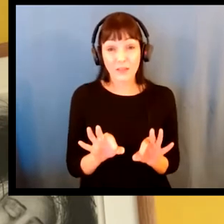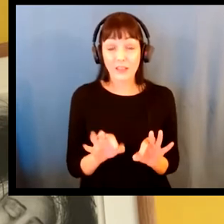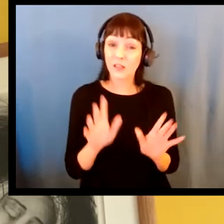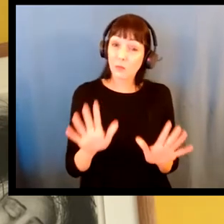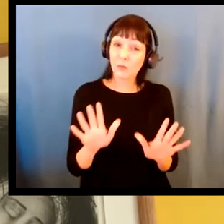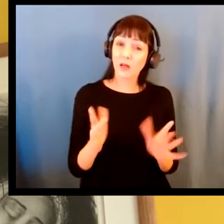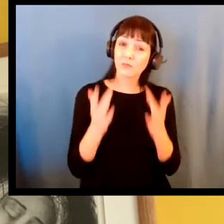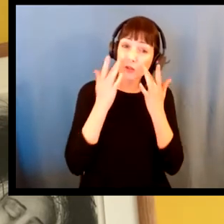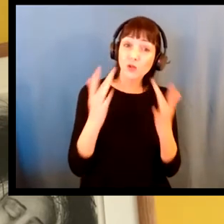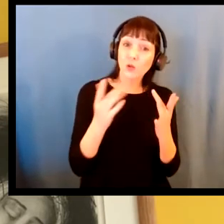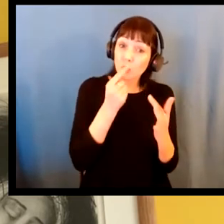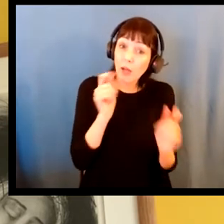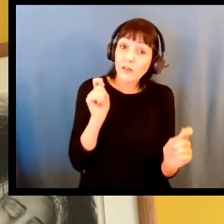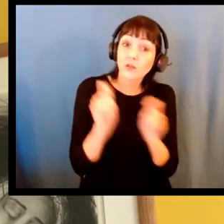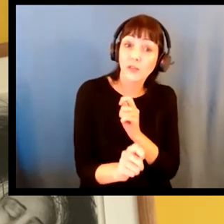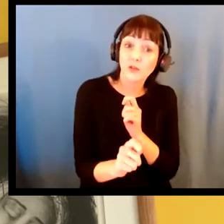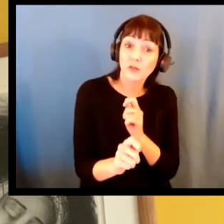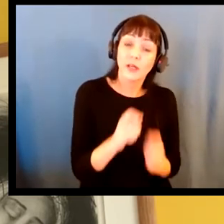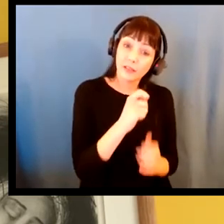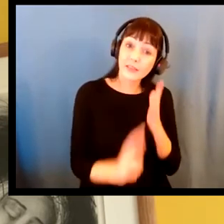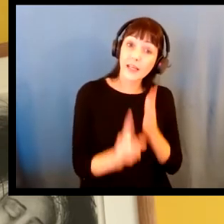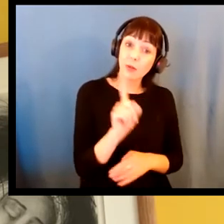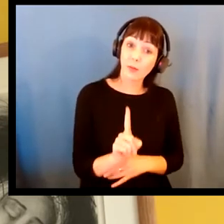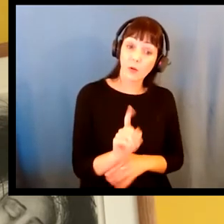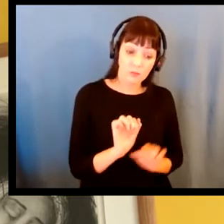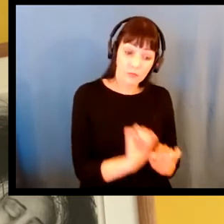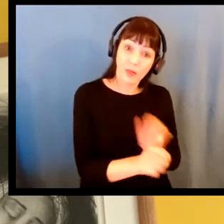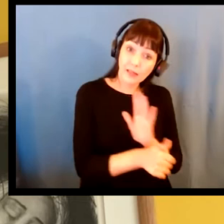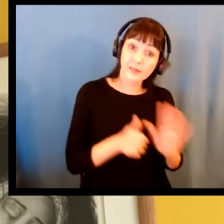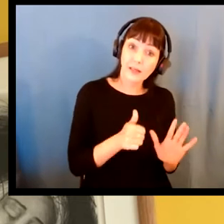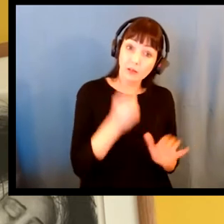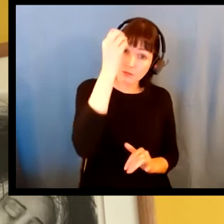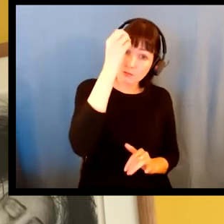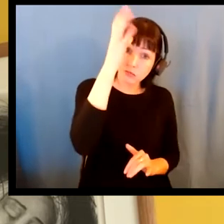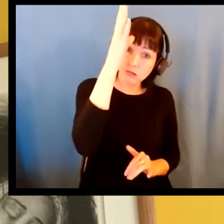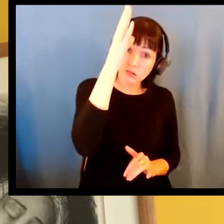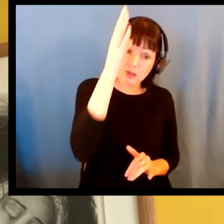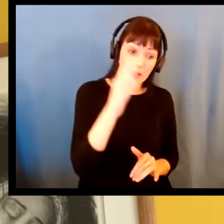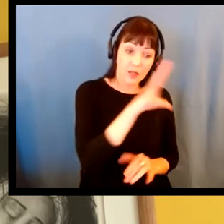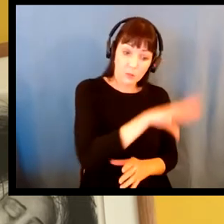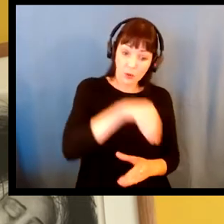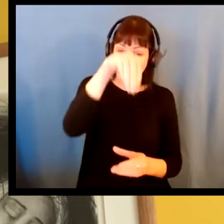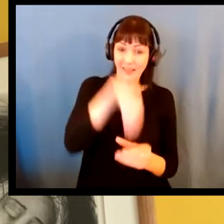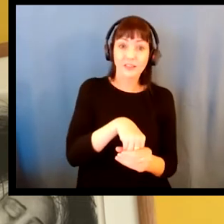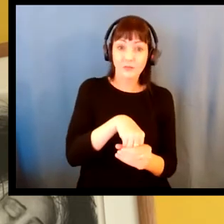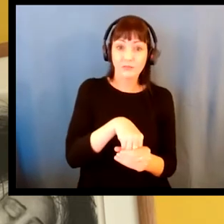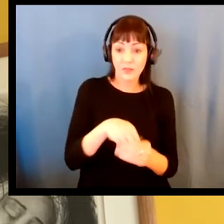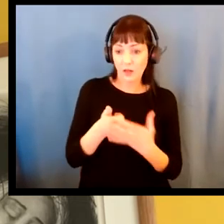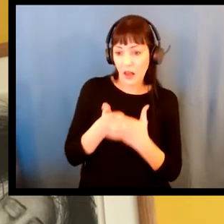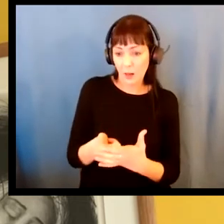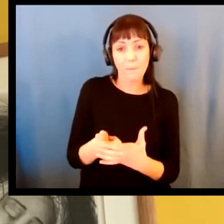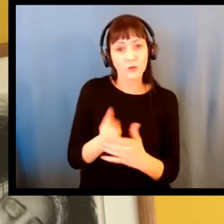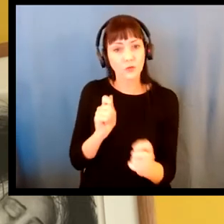how museums and galleries can be transformed when disabled people, their insights, experiences and expertise are placed centre